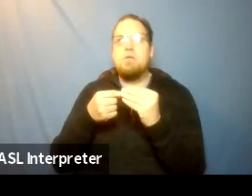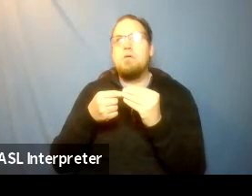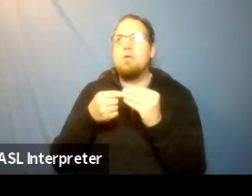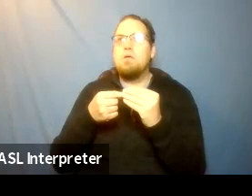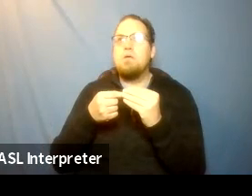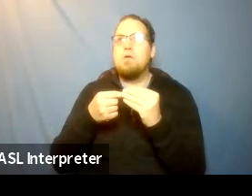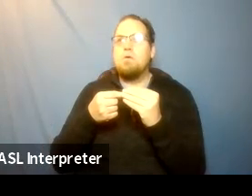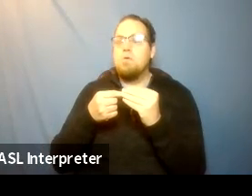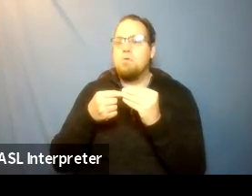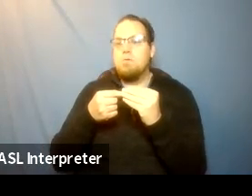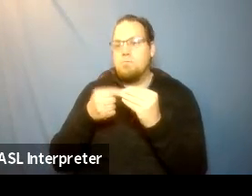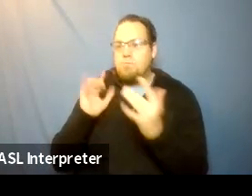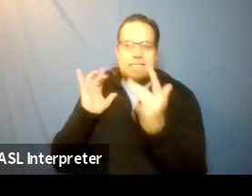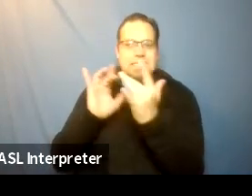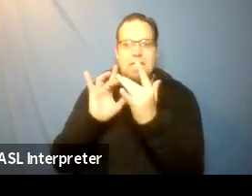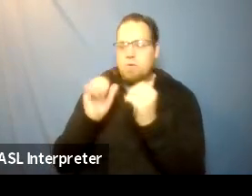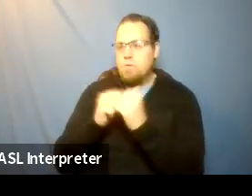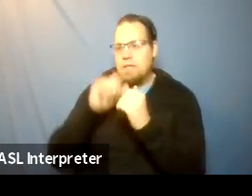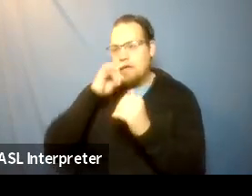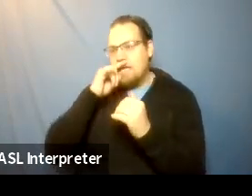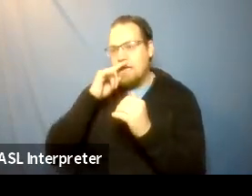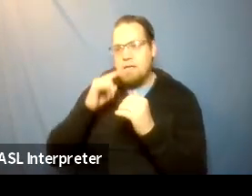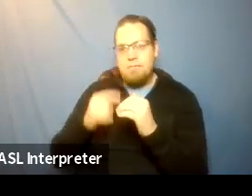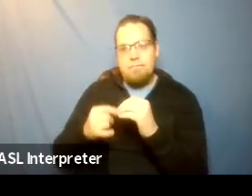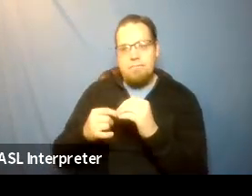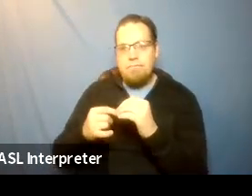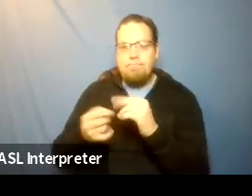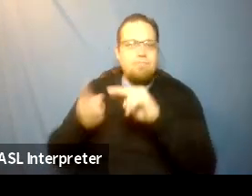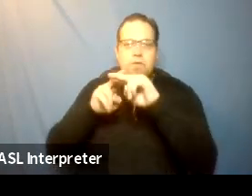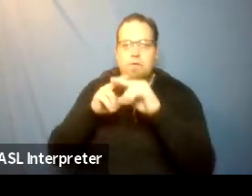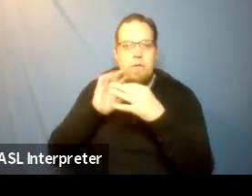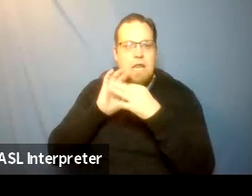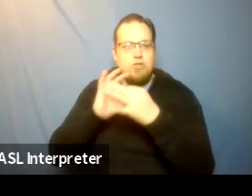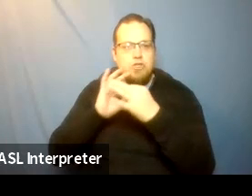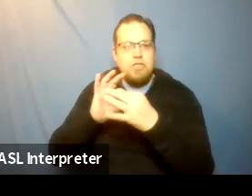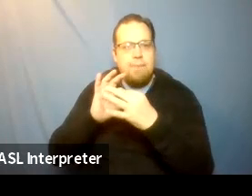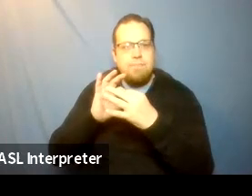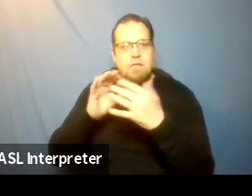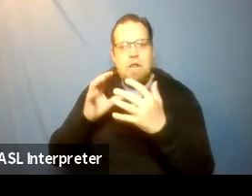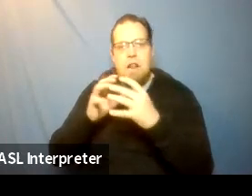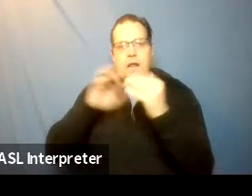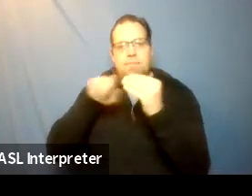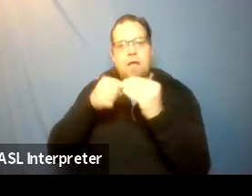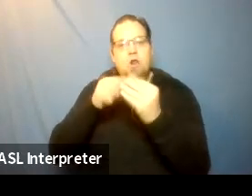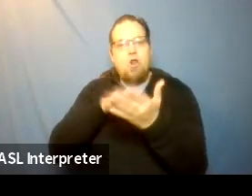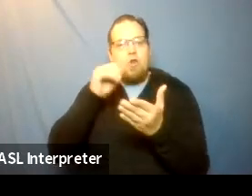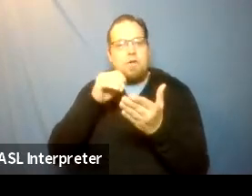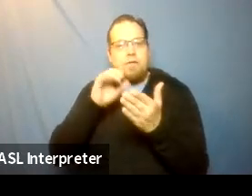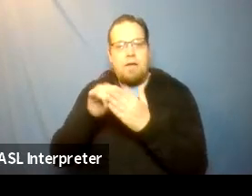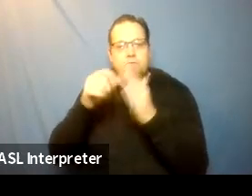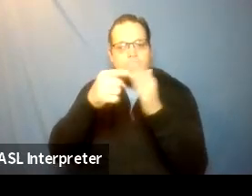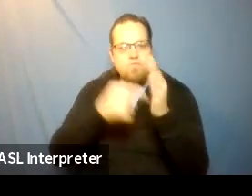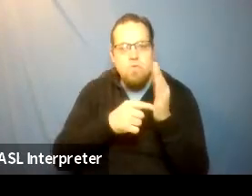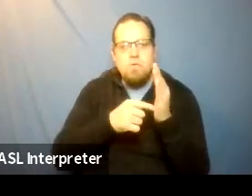re-engaging, reconnecting with kids, building relationships, and a lot about learning the protocols and